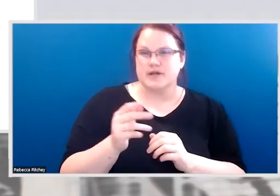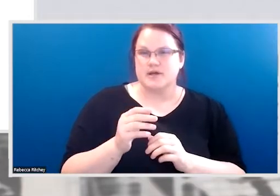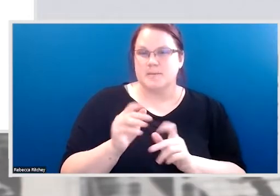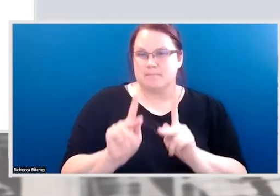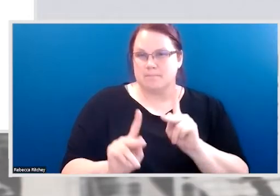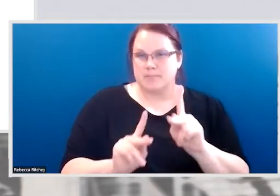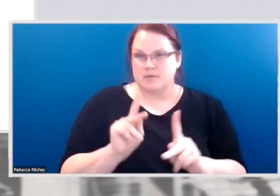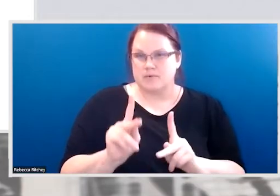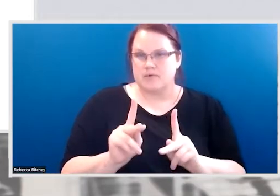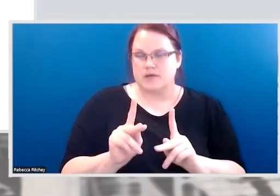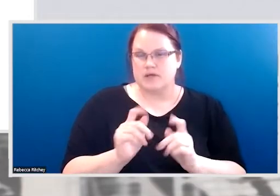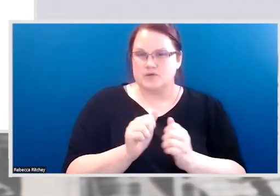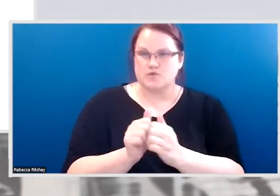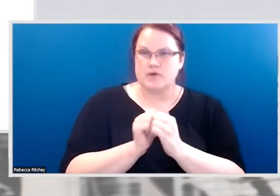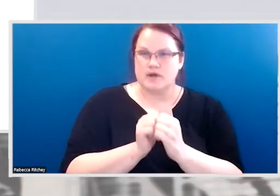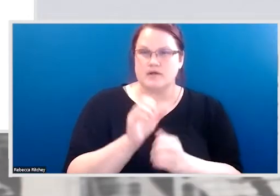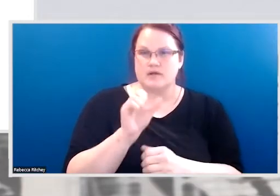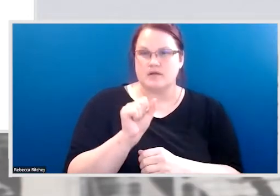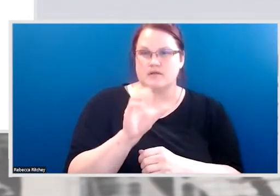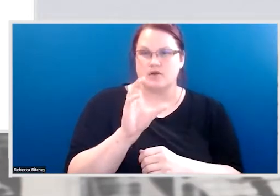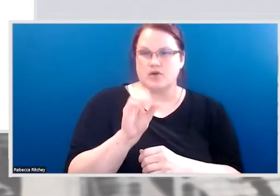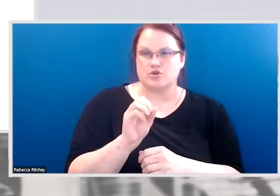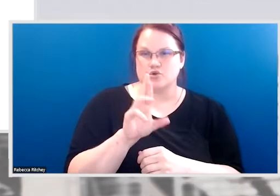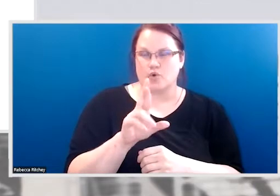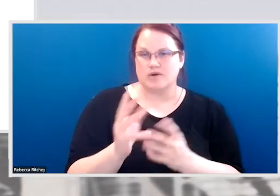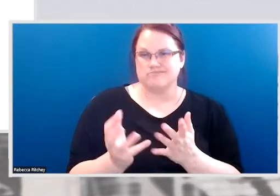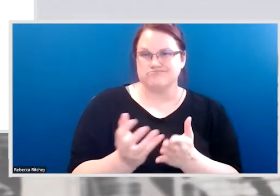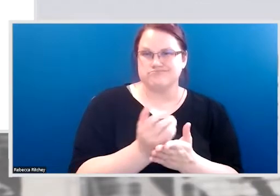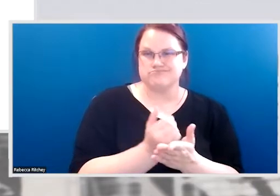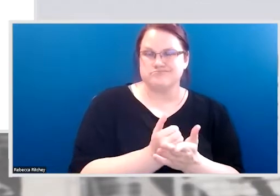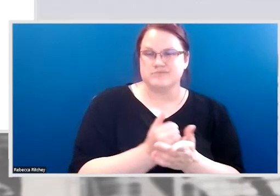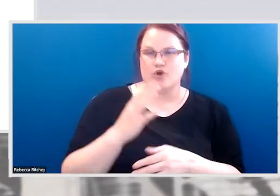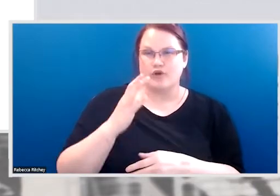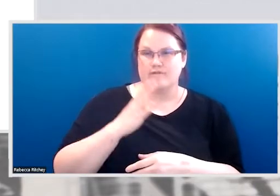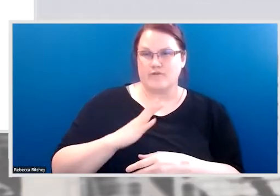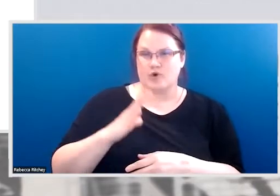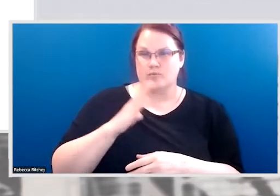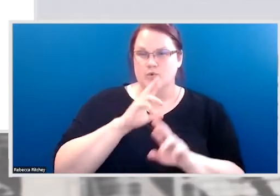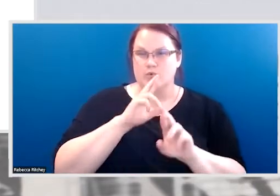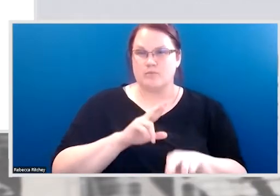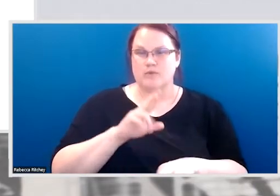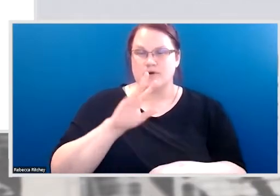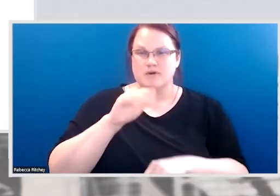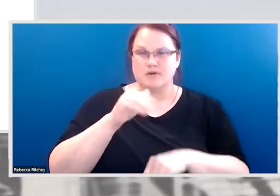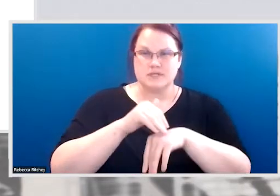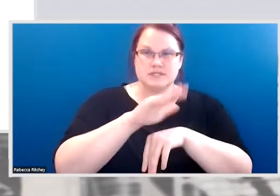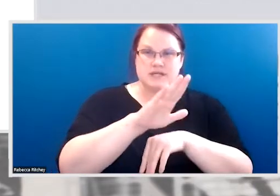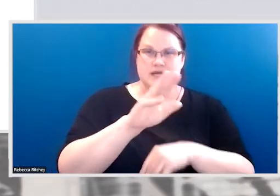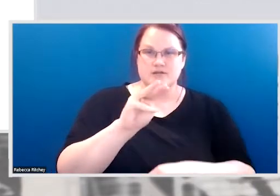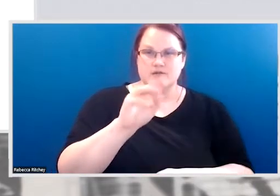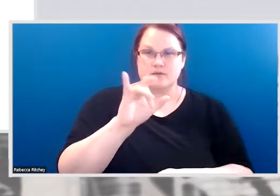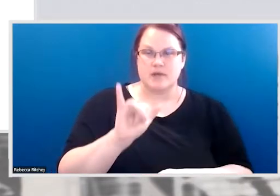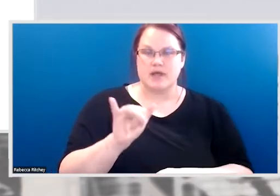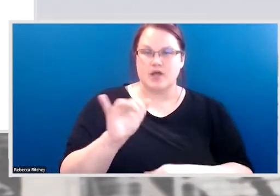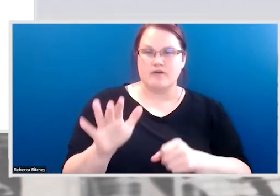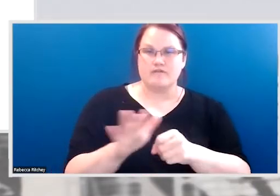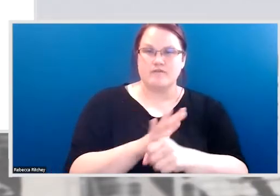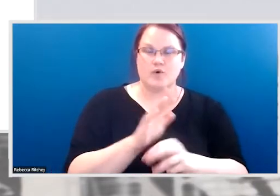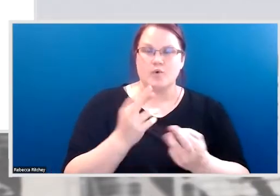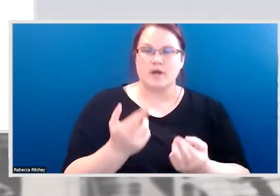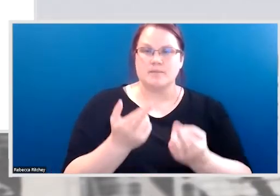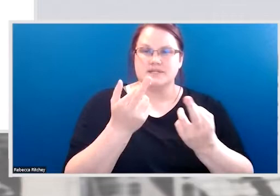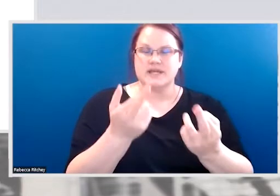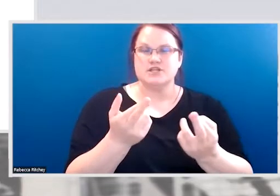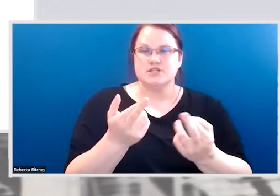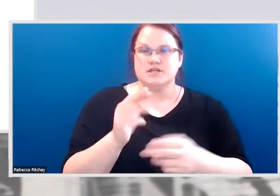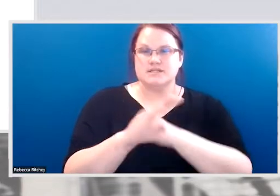score proposals, compile them all into a formal report that goes to the mayor as formal recommendations in September. Also